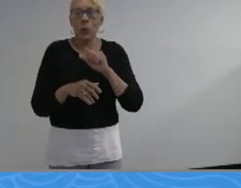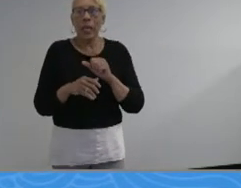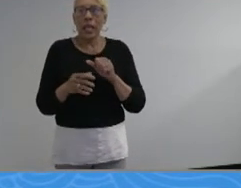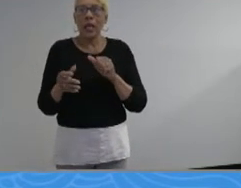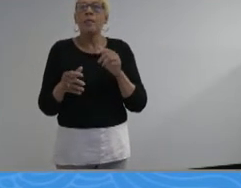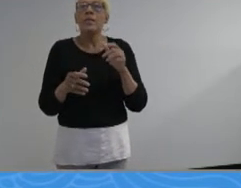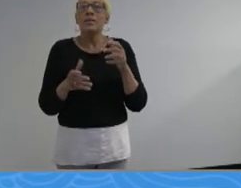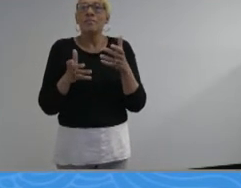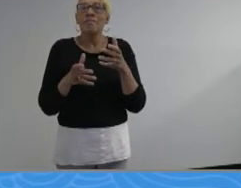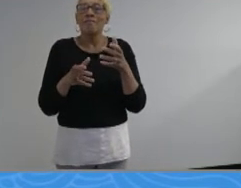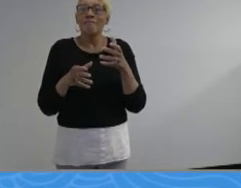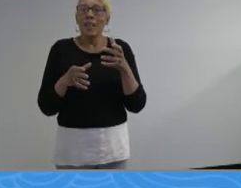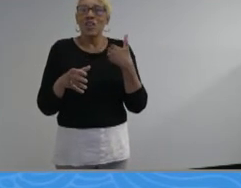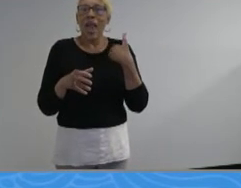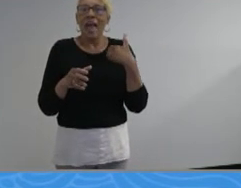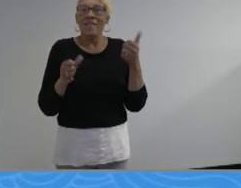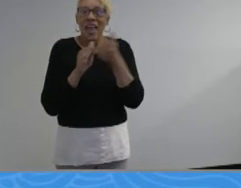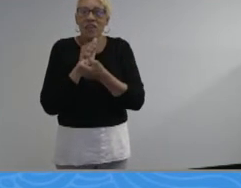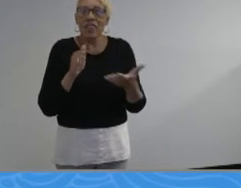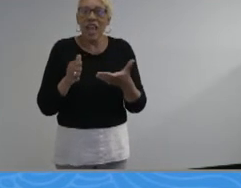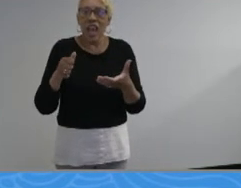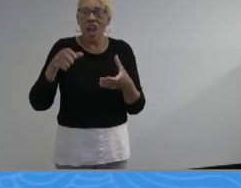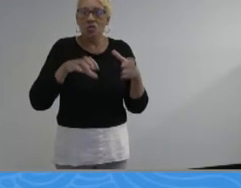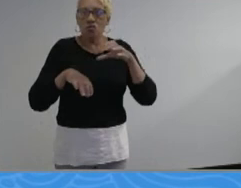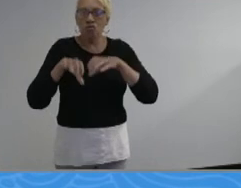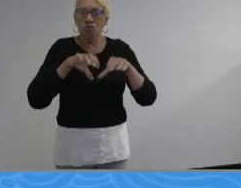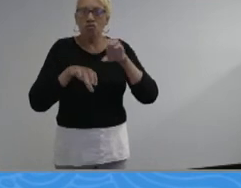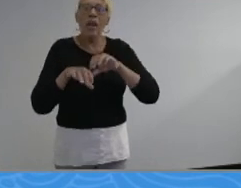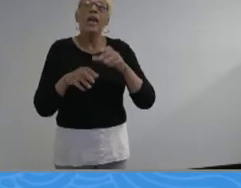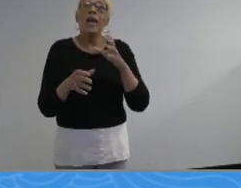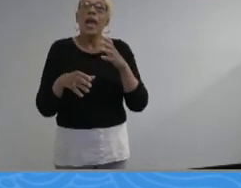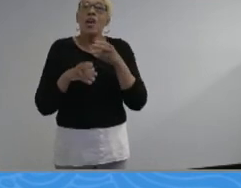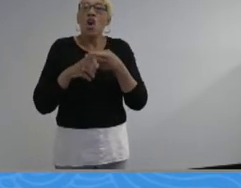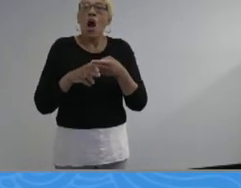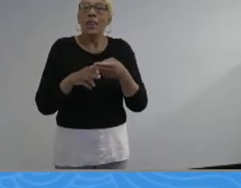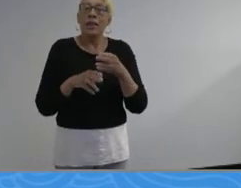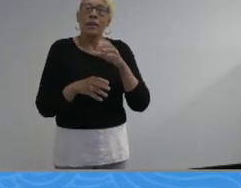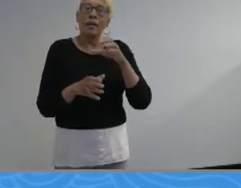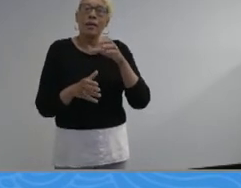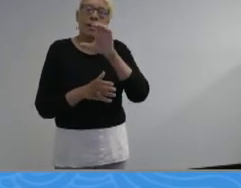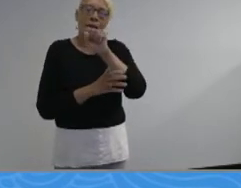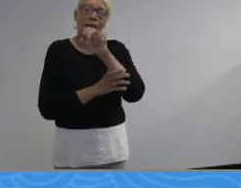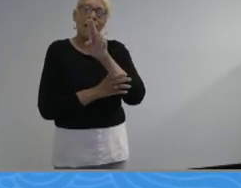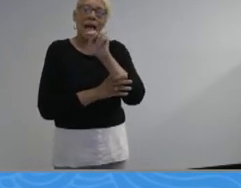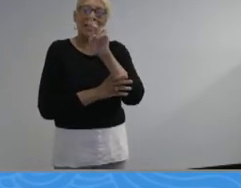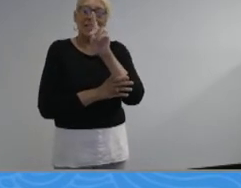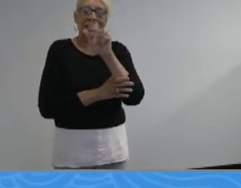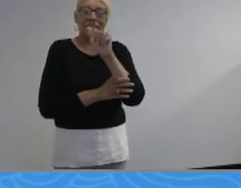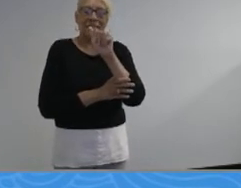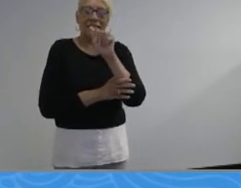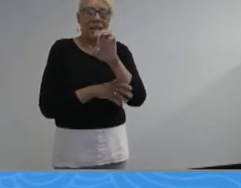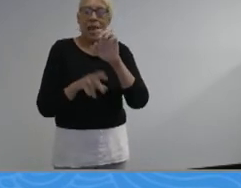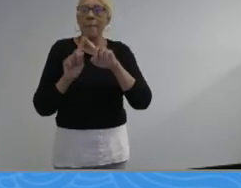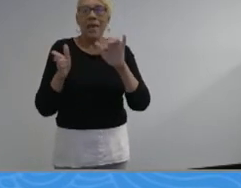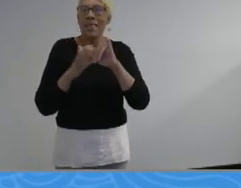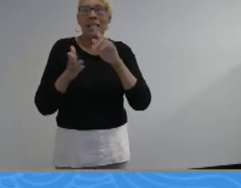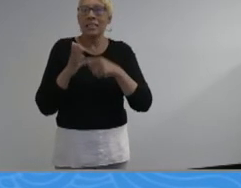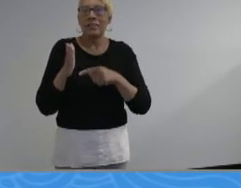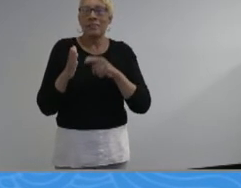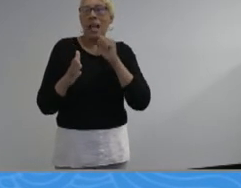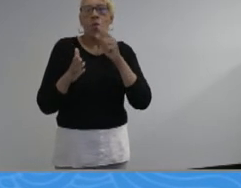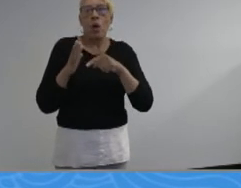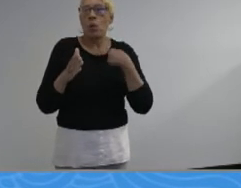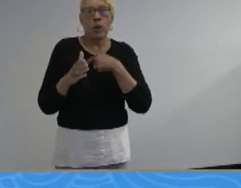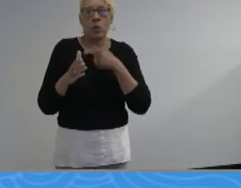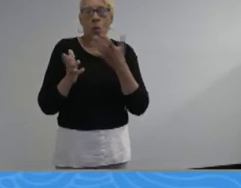everything in there, you know, swirl it up and call it a sundae. This is not what we want, right? If we're talking about equity and excellence, this is